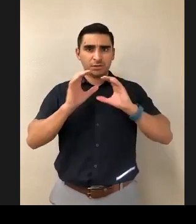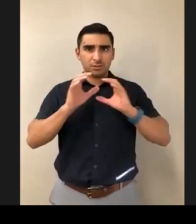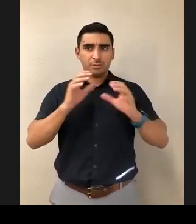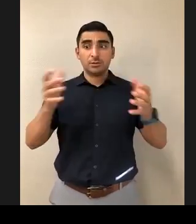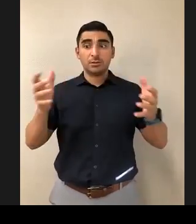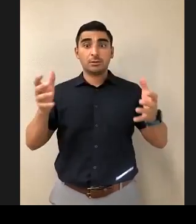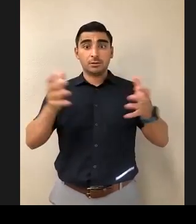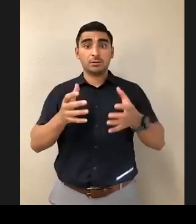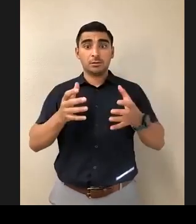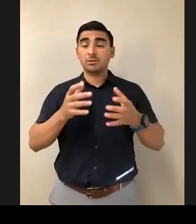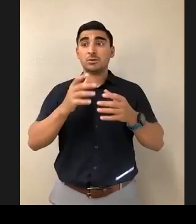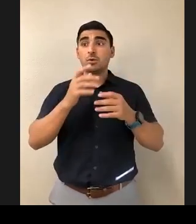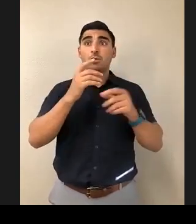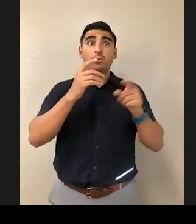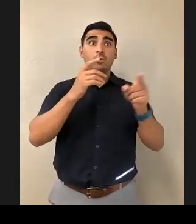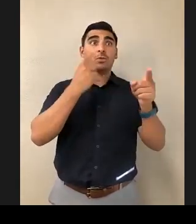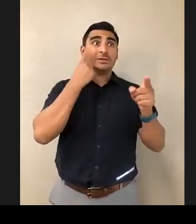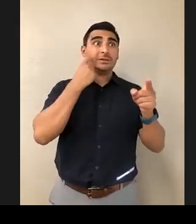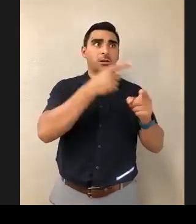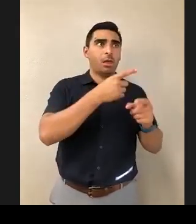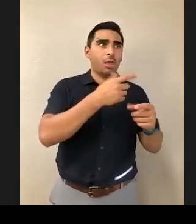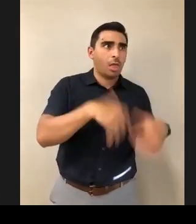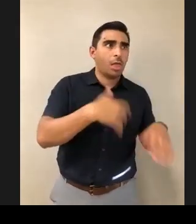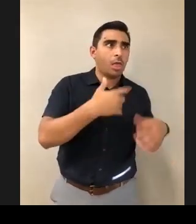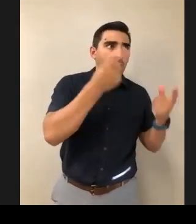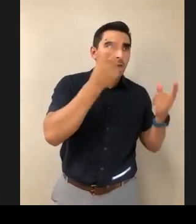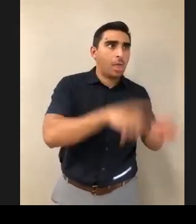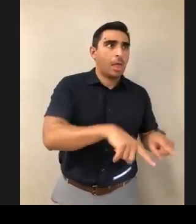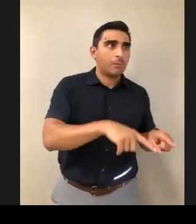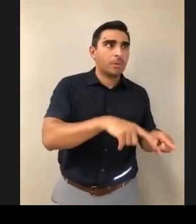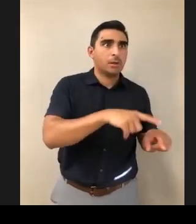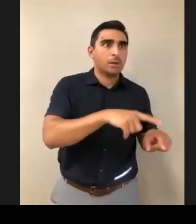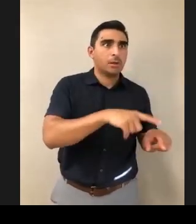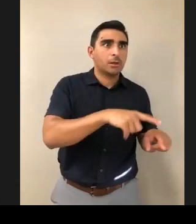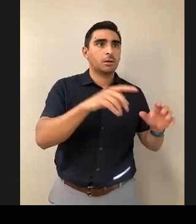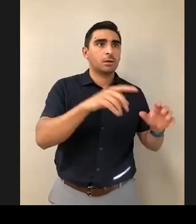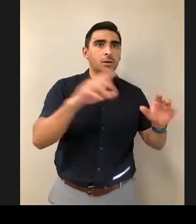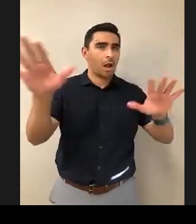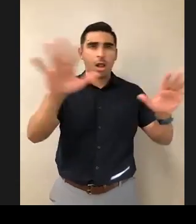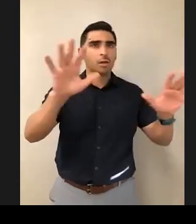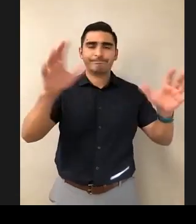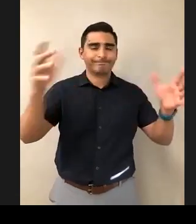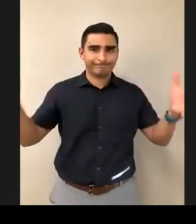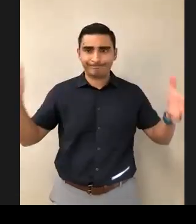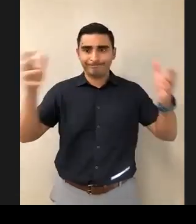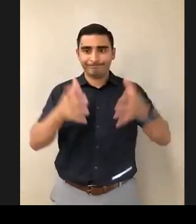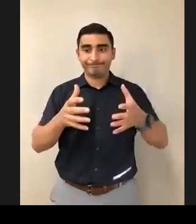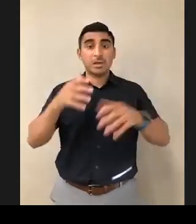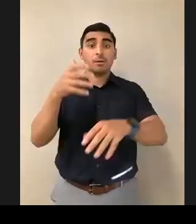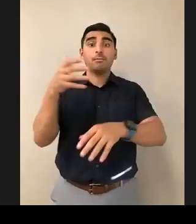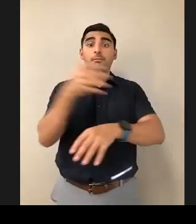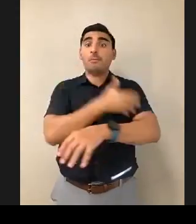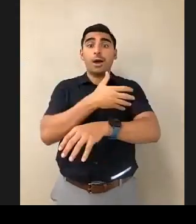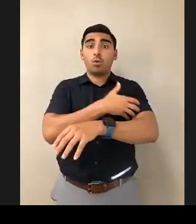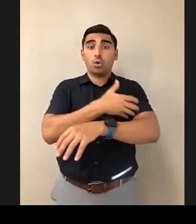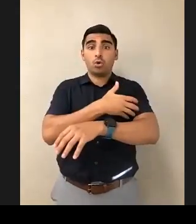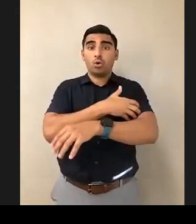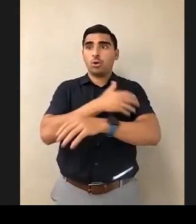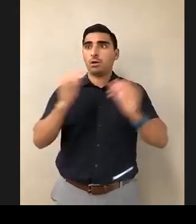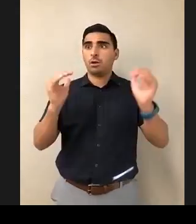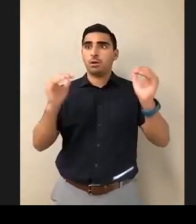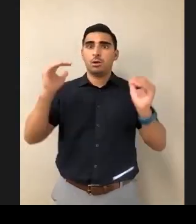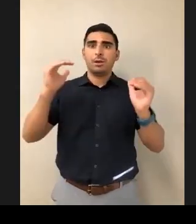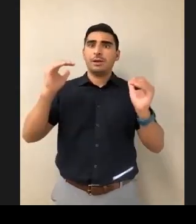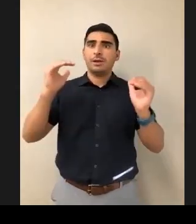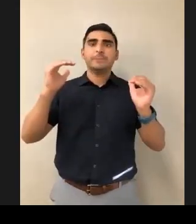heated incident where they are equals, where the power dynamic is gone, it's facilitated by